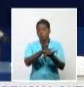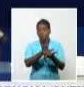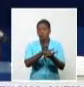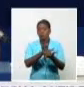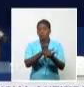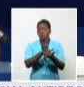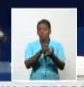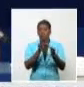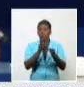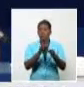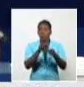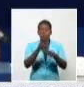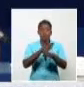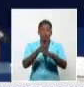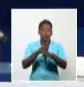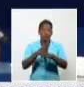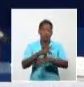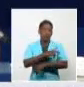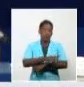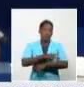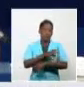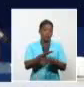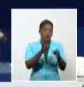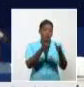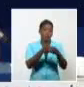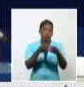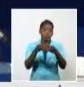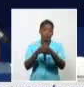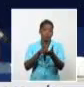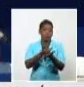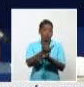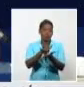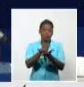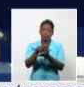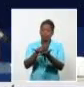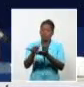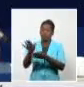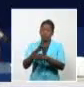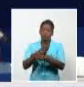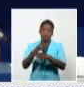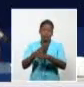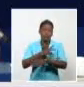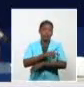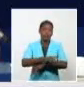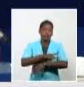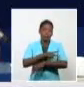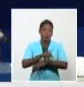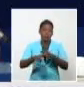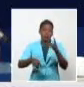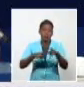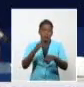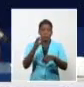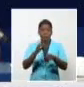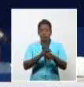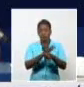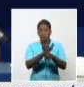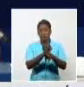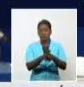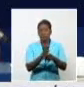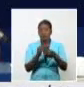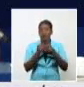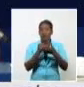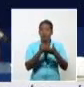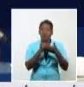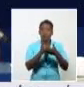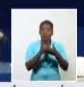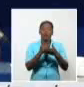COVID in different countries. Of the first groups that left, they